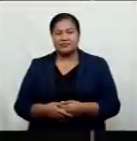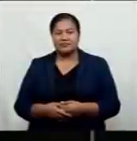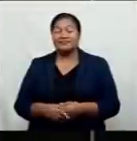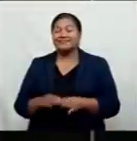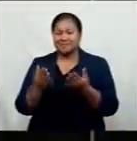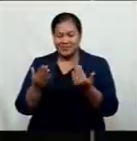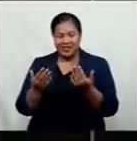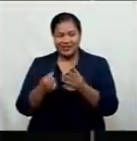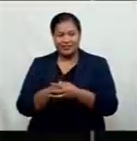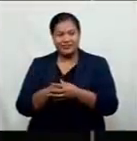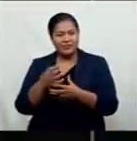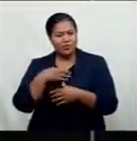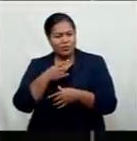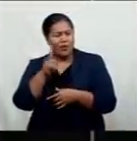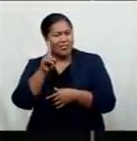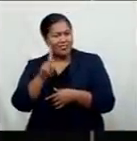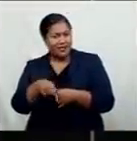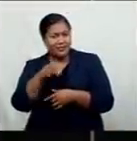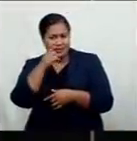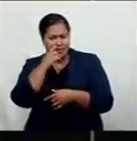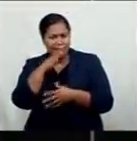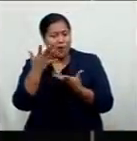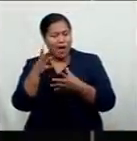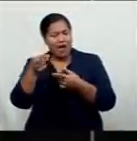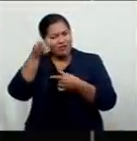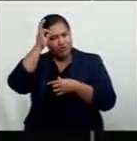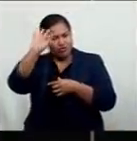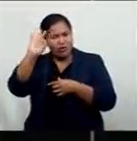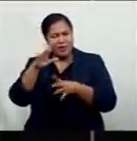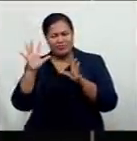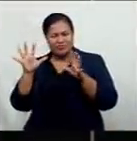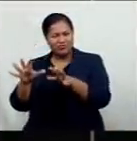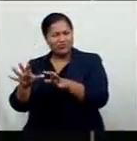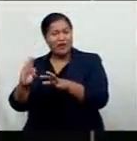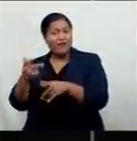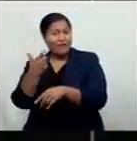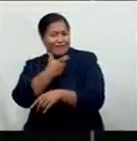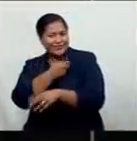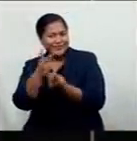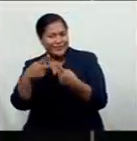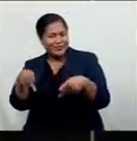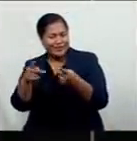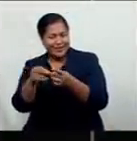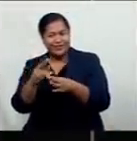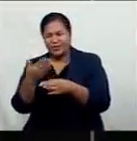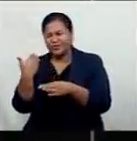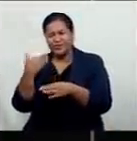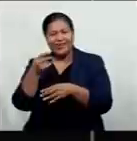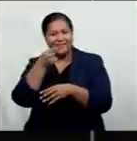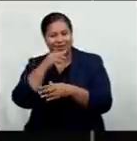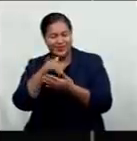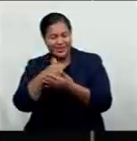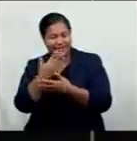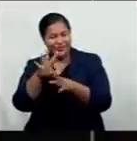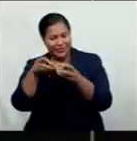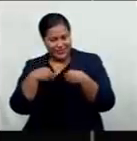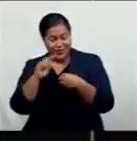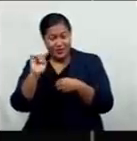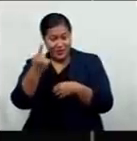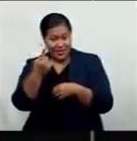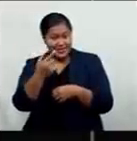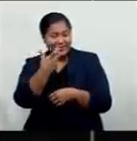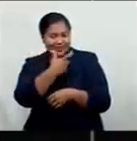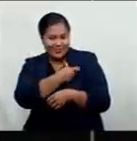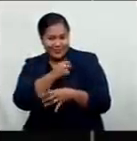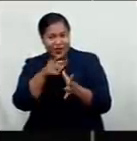Welcome back. More than 1,000 people in Rotuma have been flocking to vaccination centers for the past few days to receive the first dose